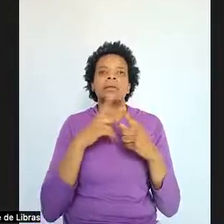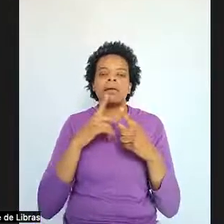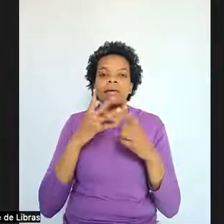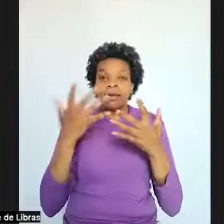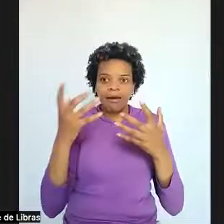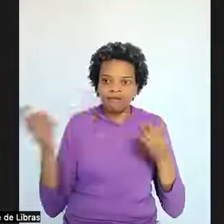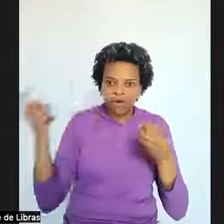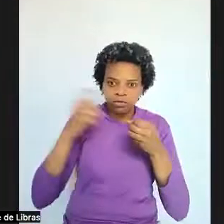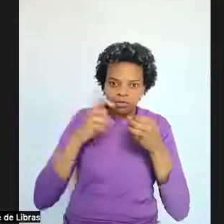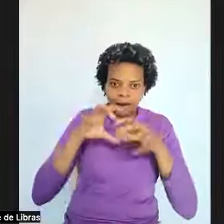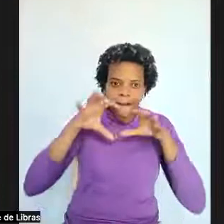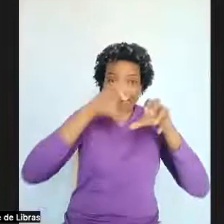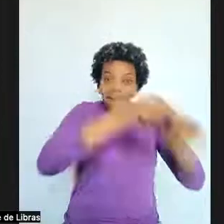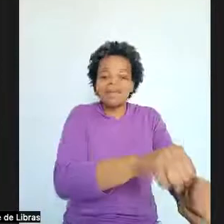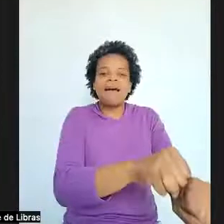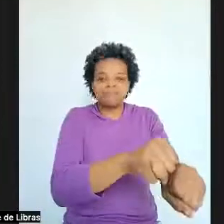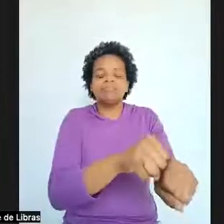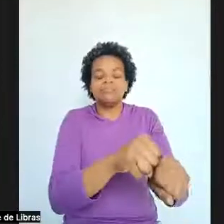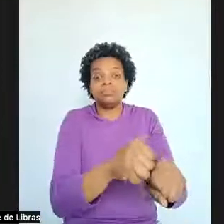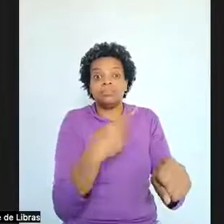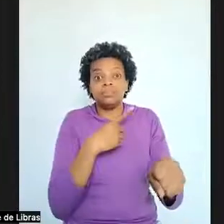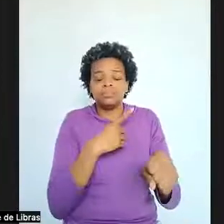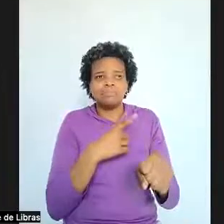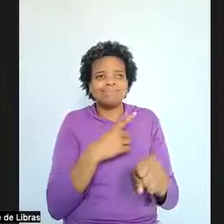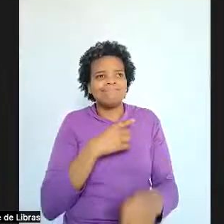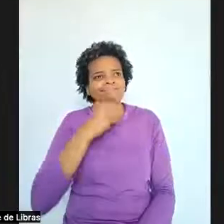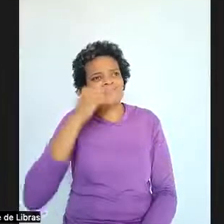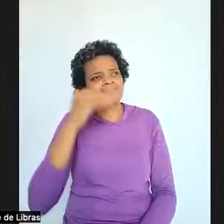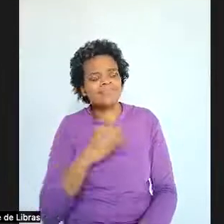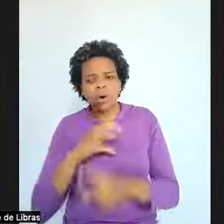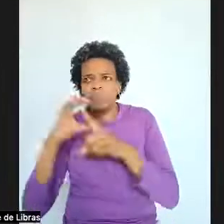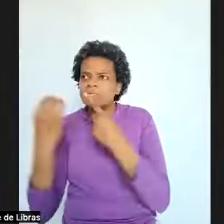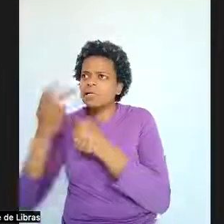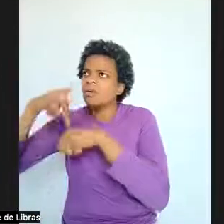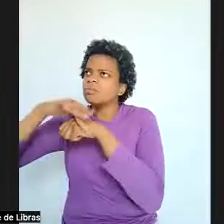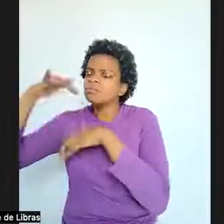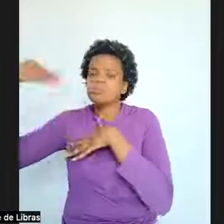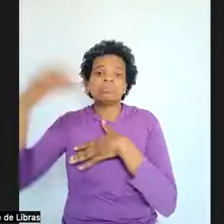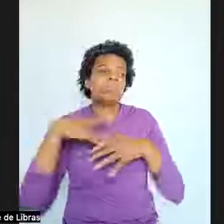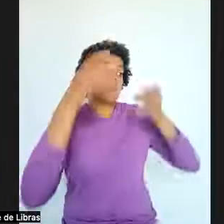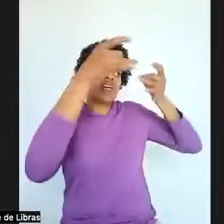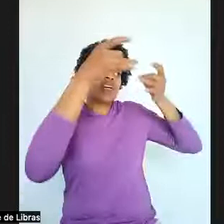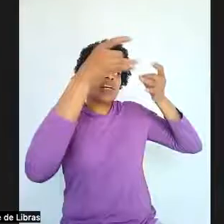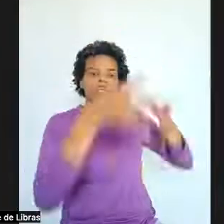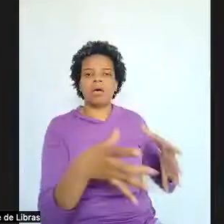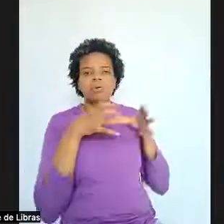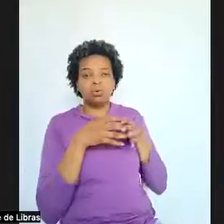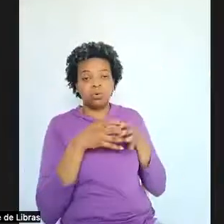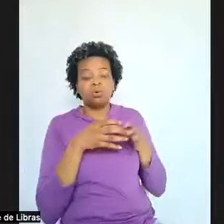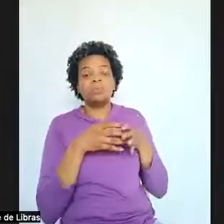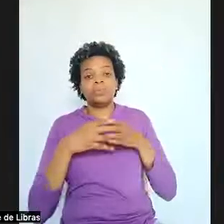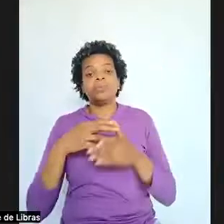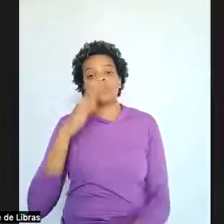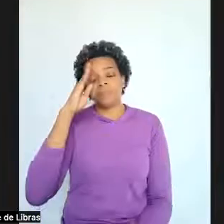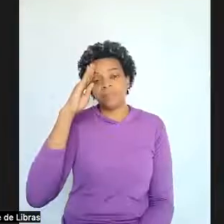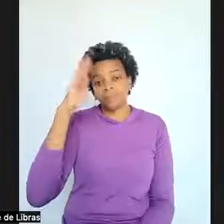they're trying to resume hunting, and they were so frustrated that the International Commission recognized the